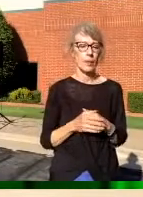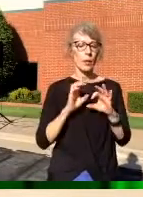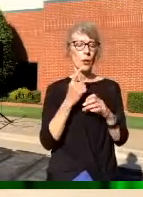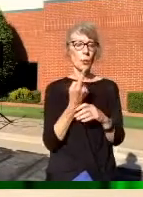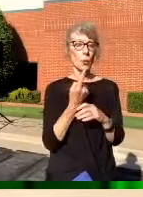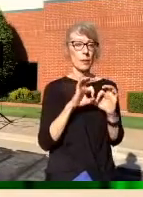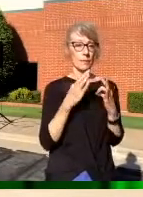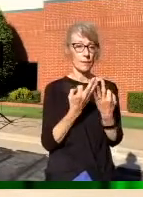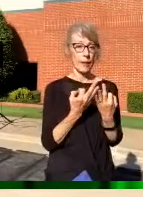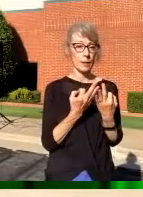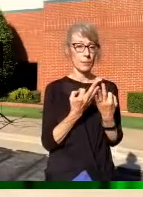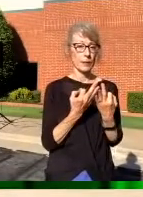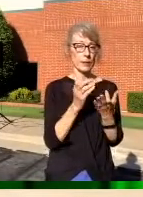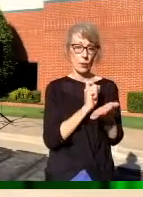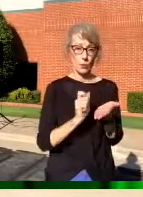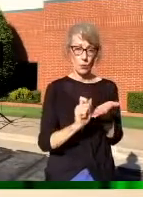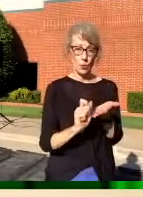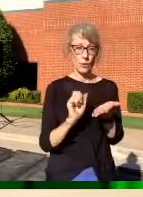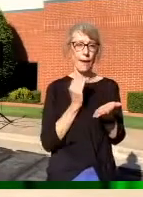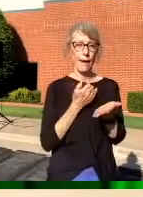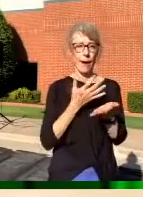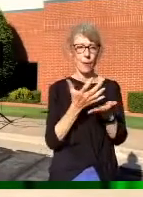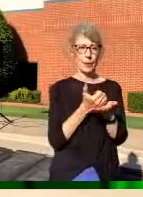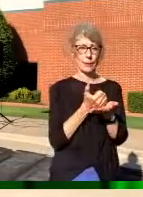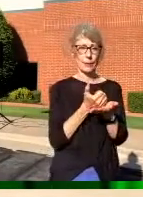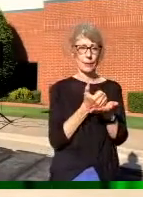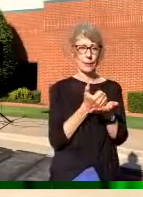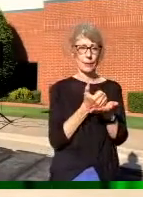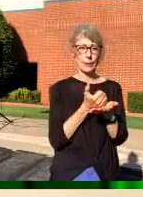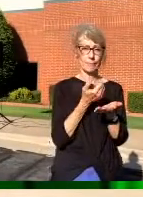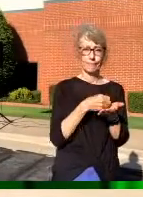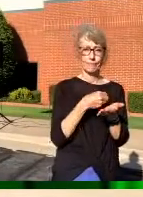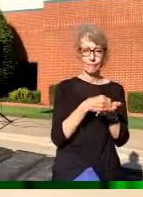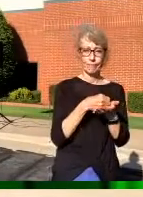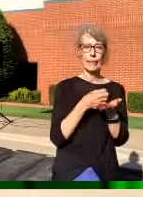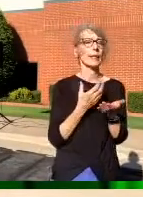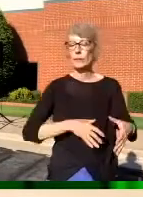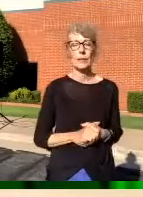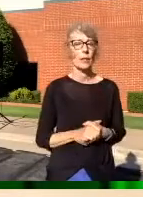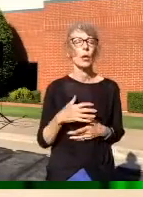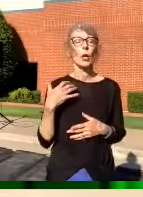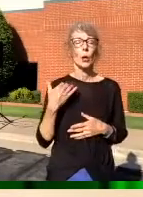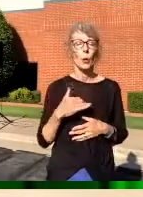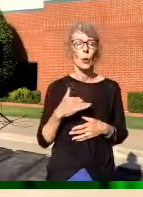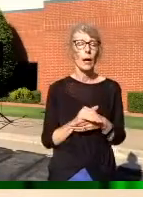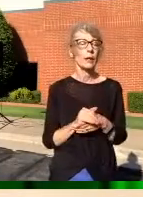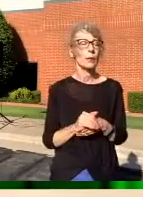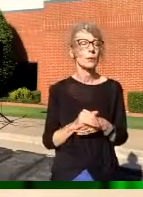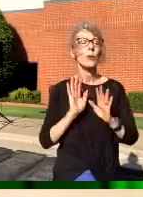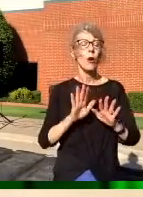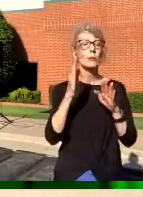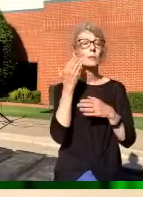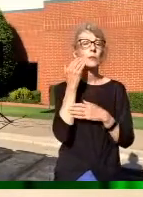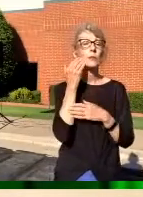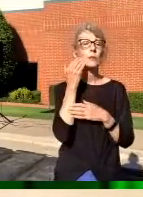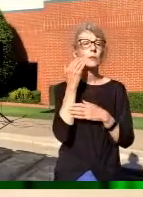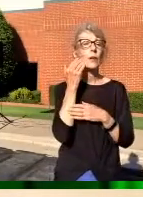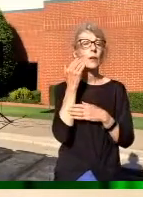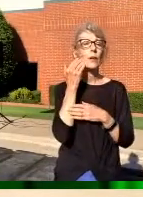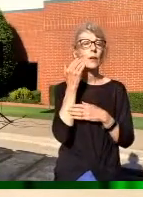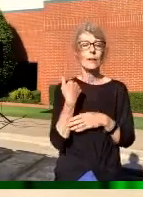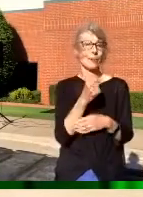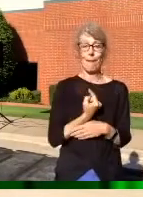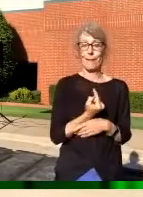due to COVID-19. It is sure powerful to know that we're not alone. God's care for us has